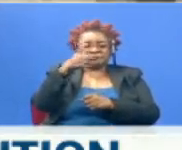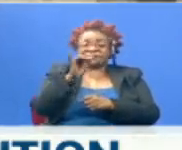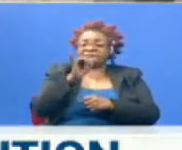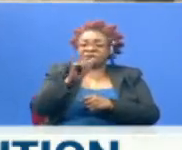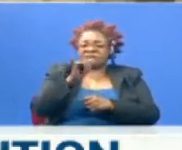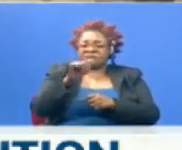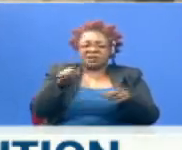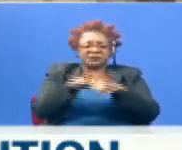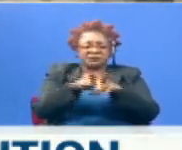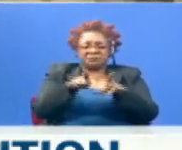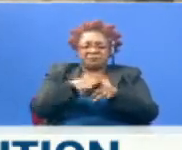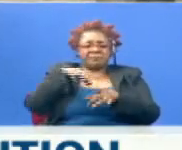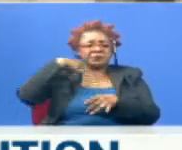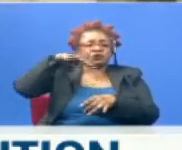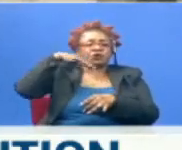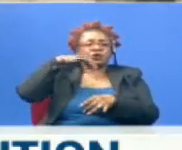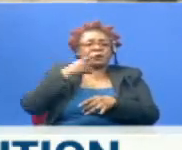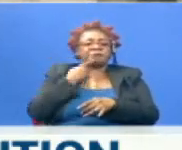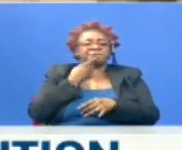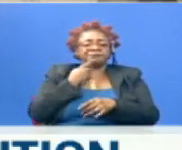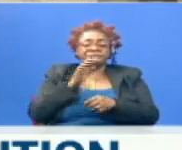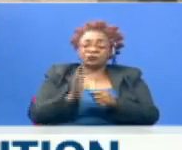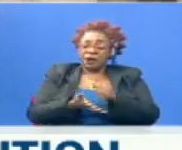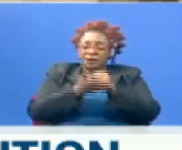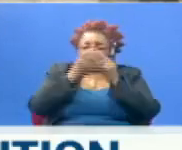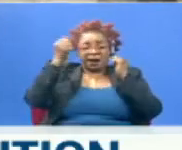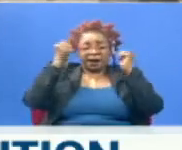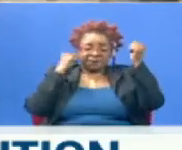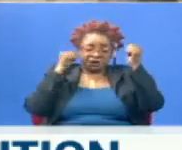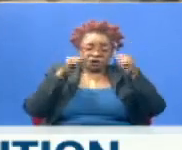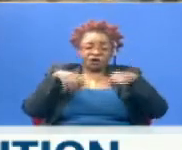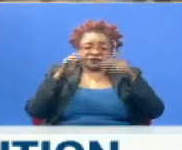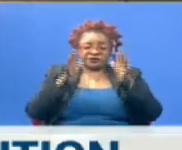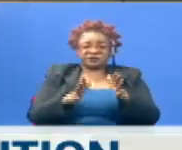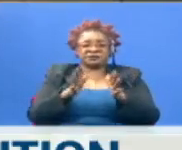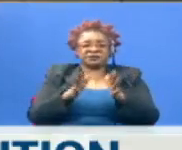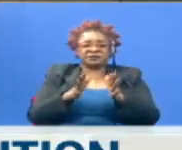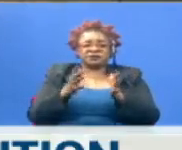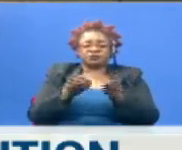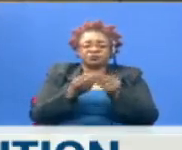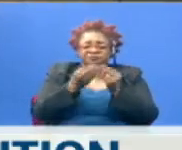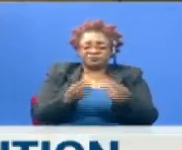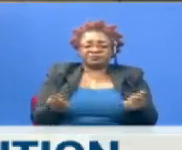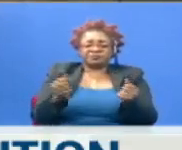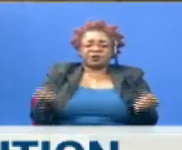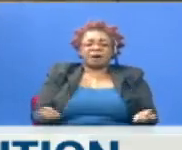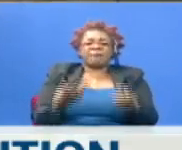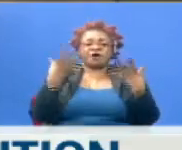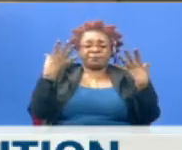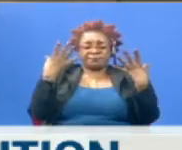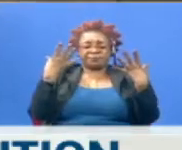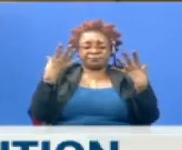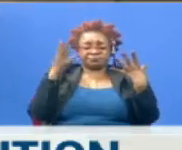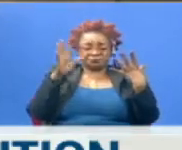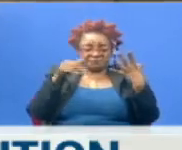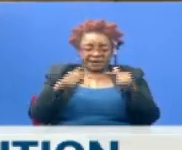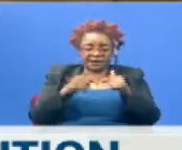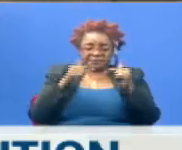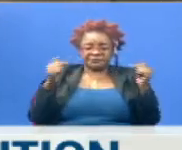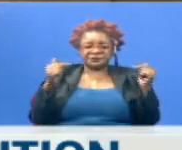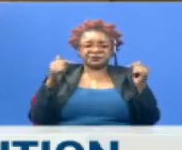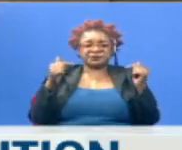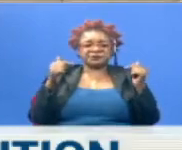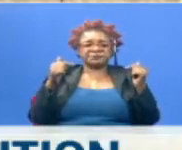dog, he says, is to help the military officers disarm and detonate explosives set by enemies while on